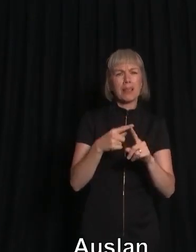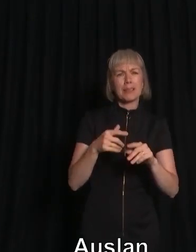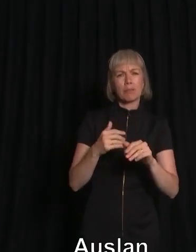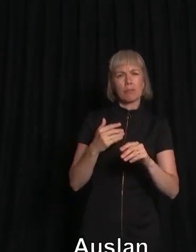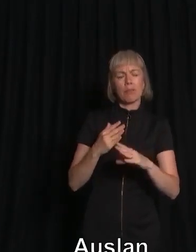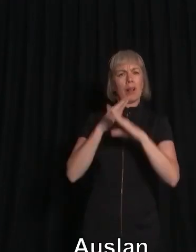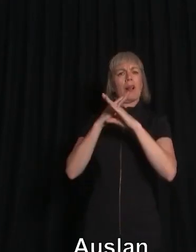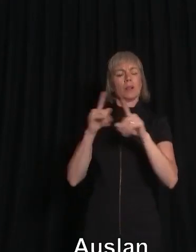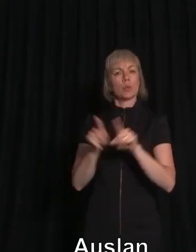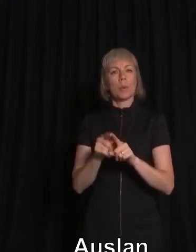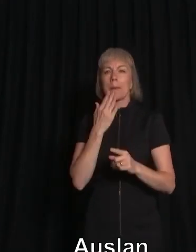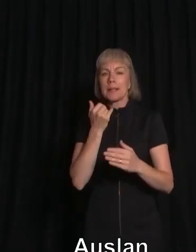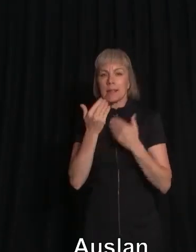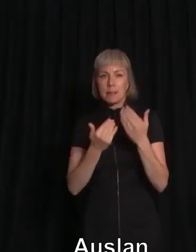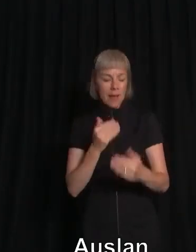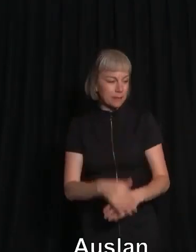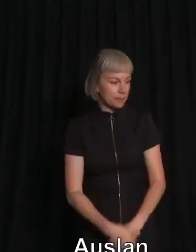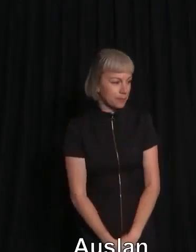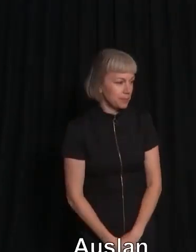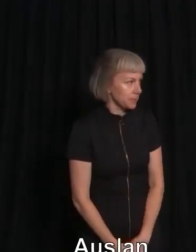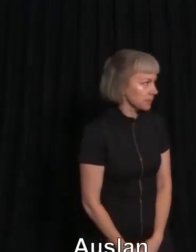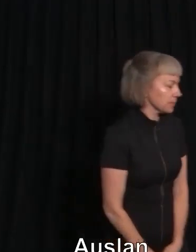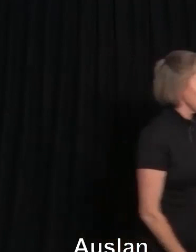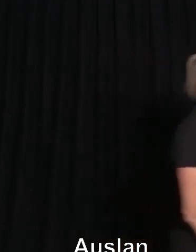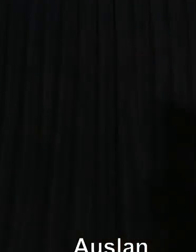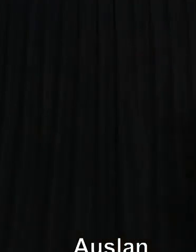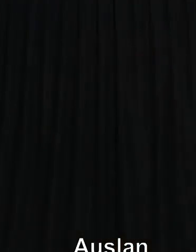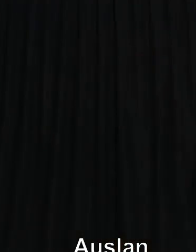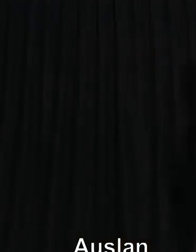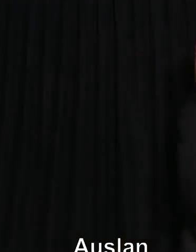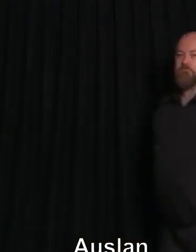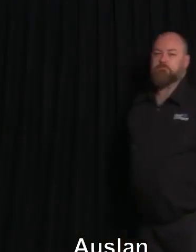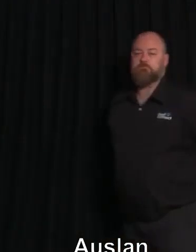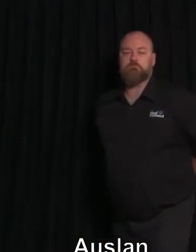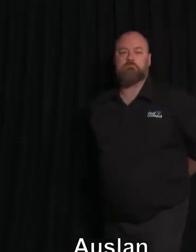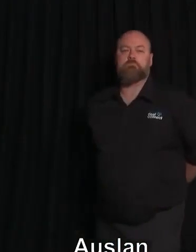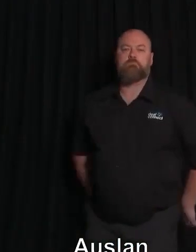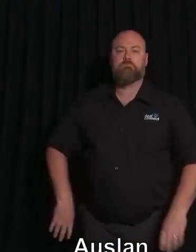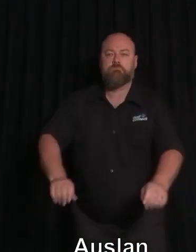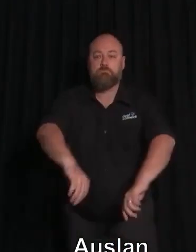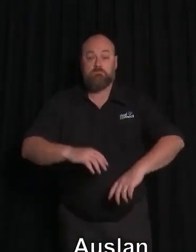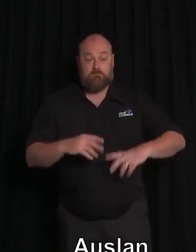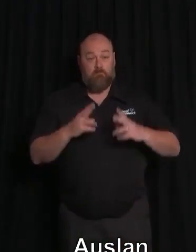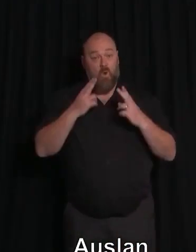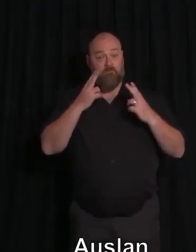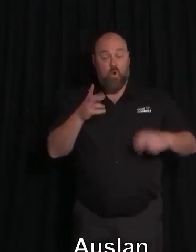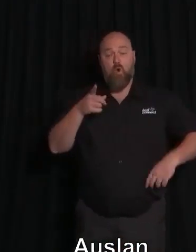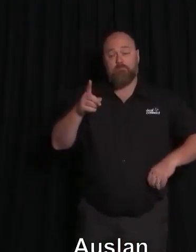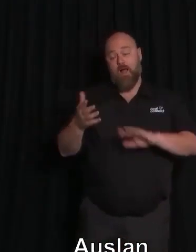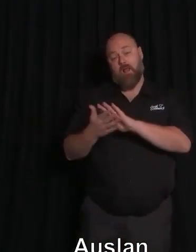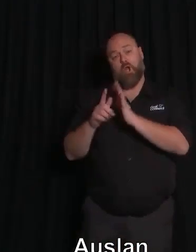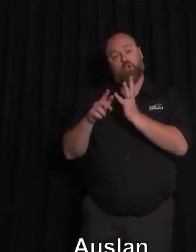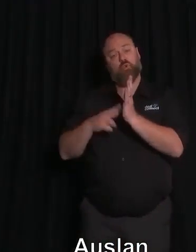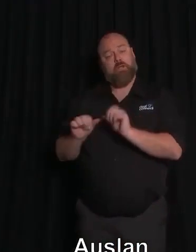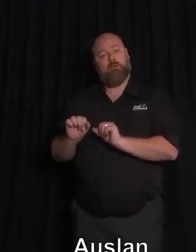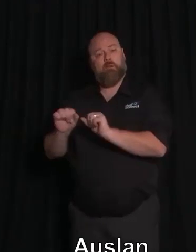bodily autonomy recognised. Yeah, with pleasure. And of course, ILGA World works a lot in the context of UN human rights mechanisms. Before I